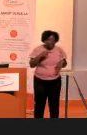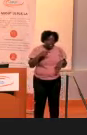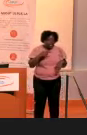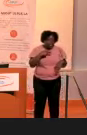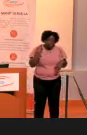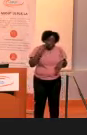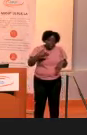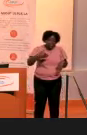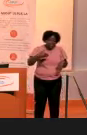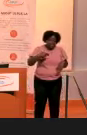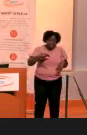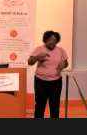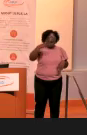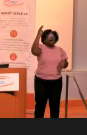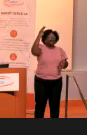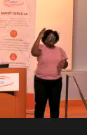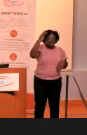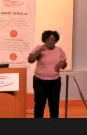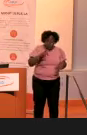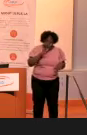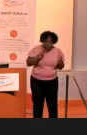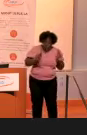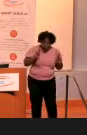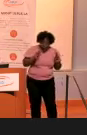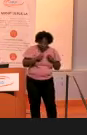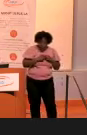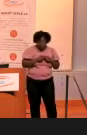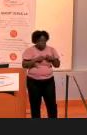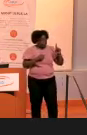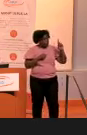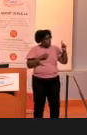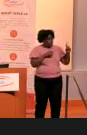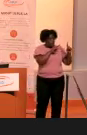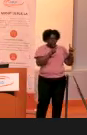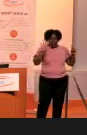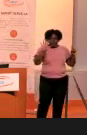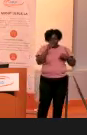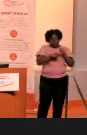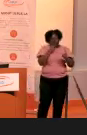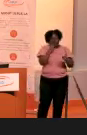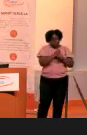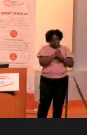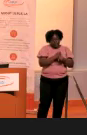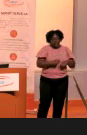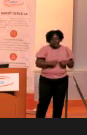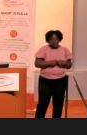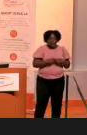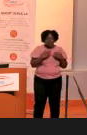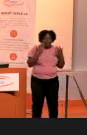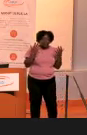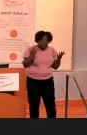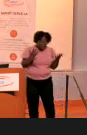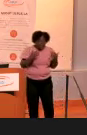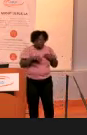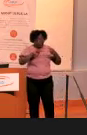disease. So who are those people? Probably people within the first 5 years of disease, people who have high levels